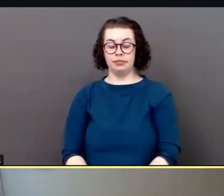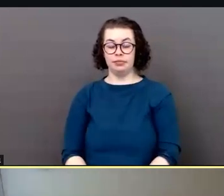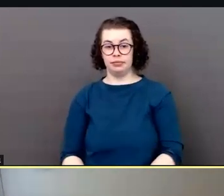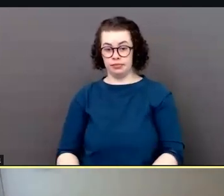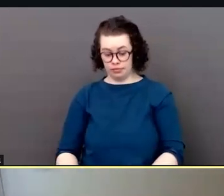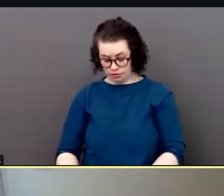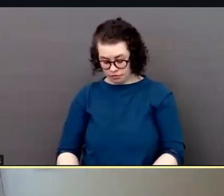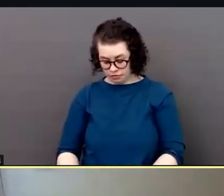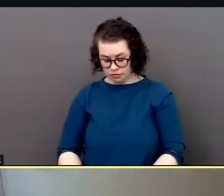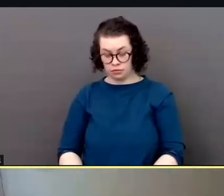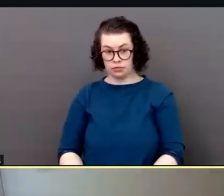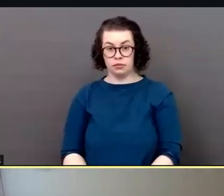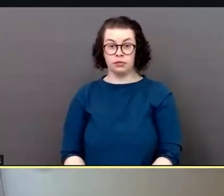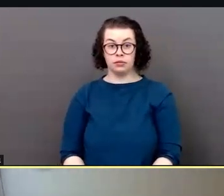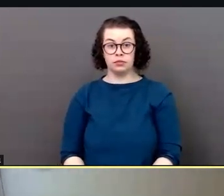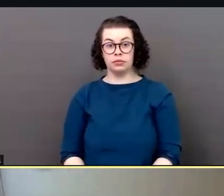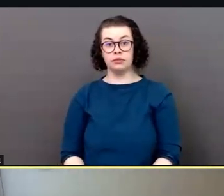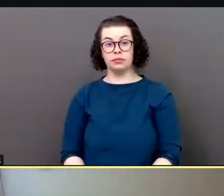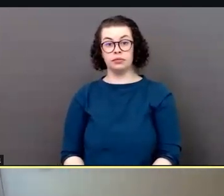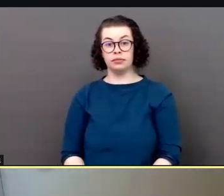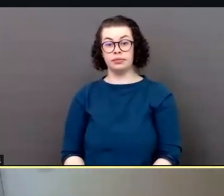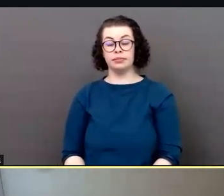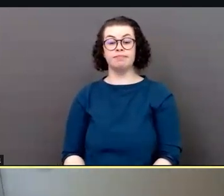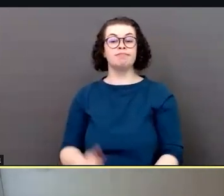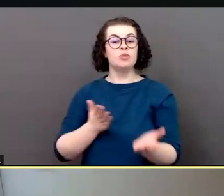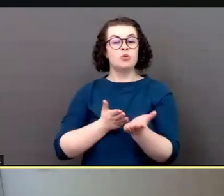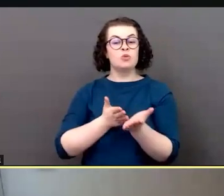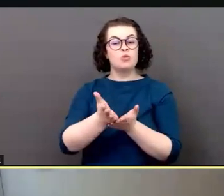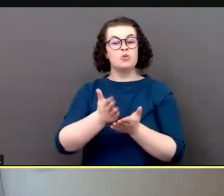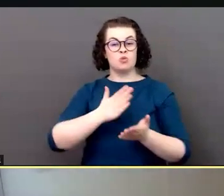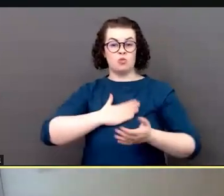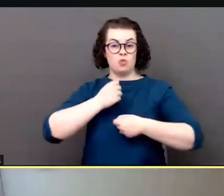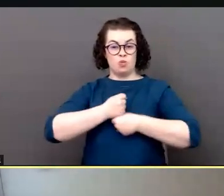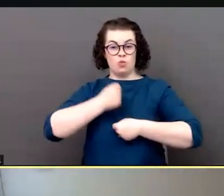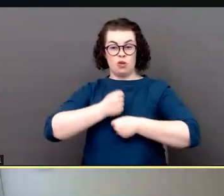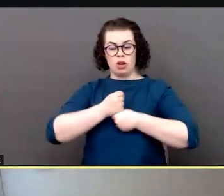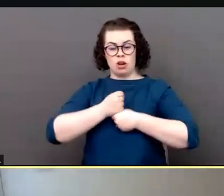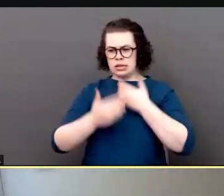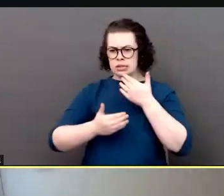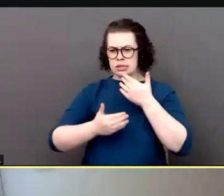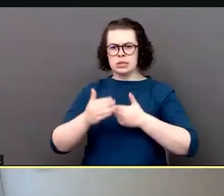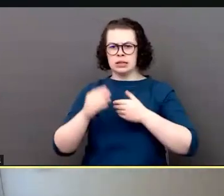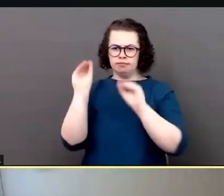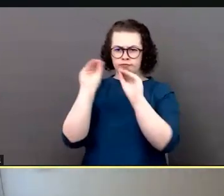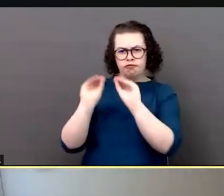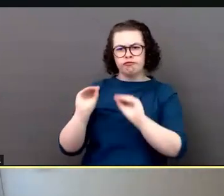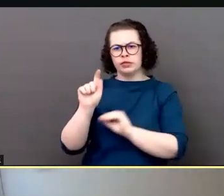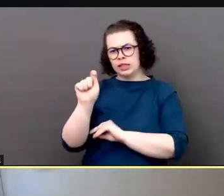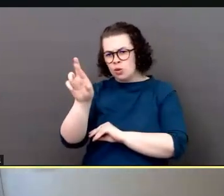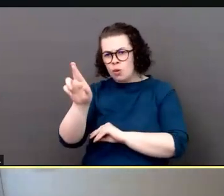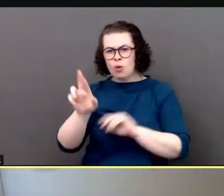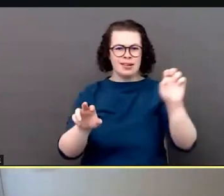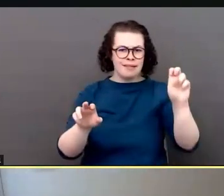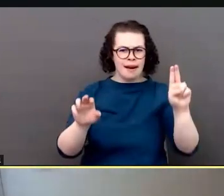We've been trying on the way to also cope with some of those issues that came up that where we don't really